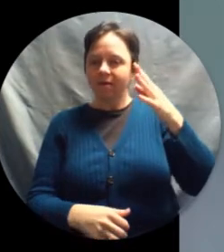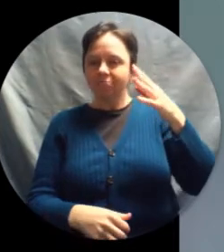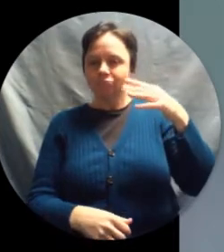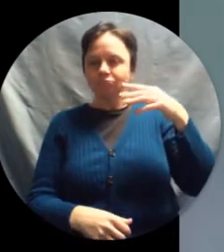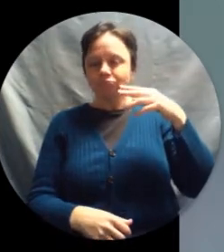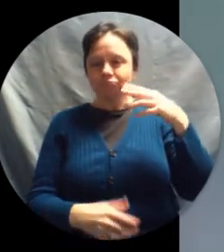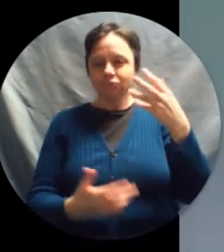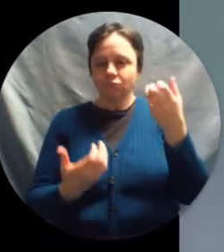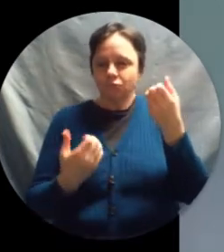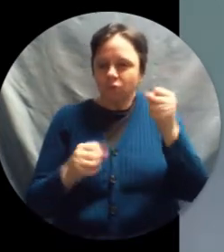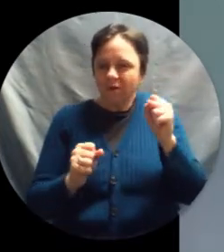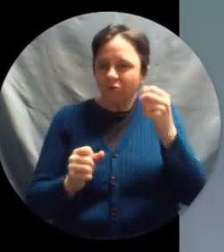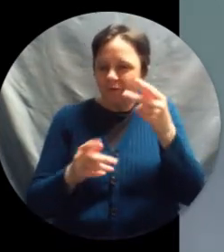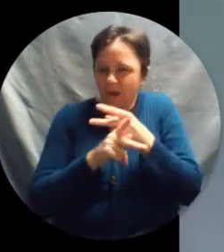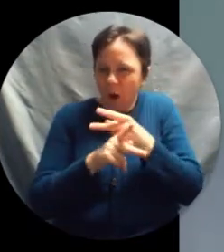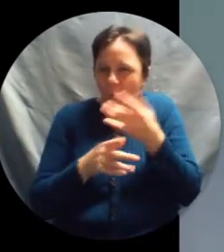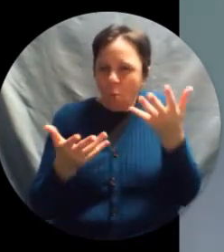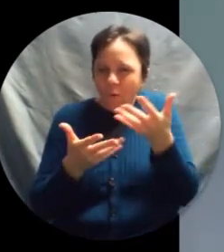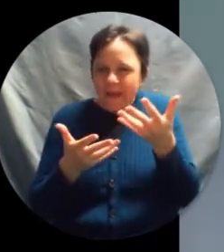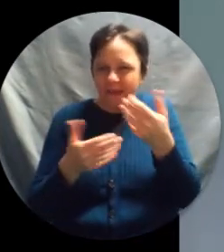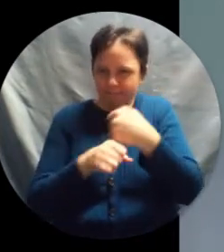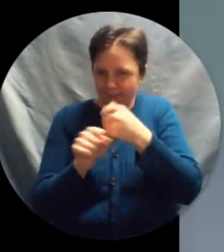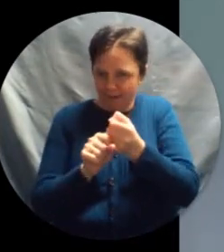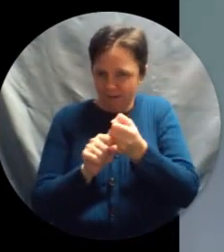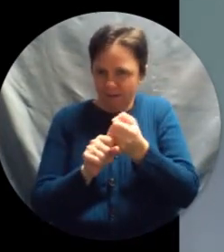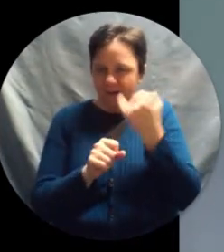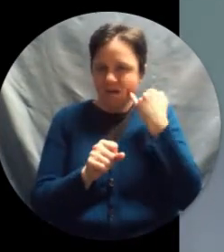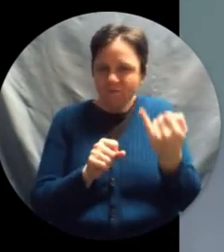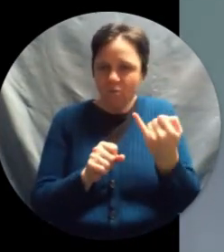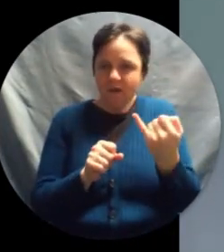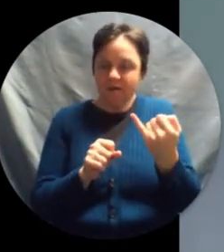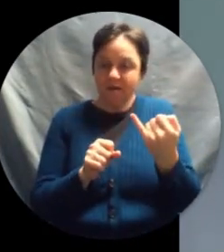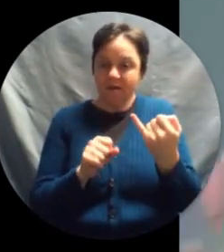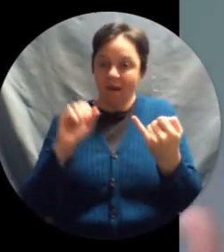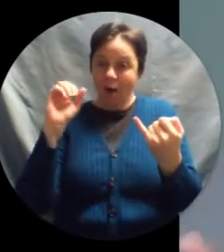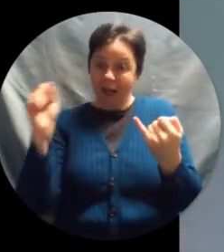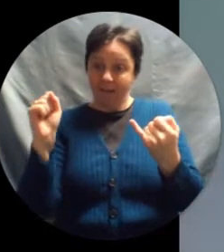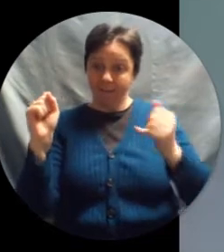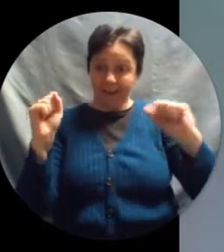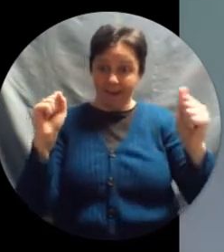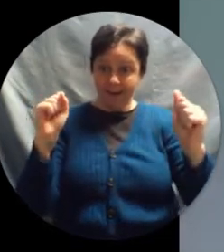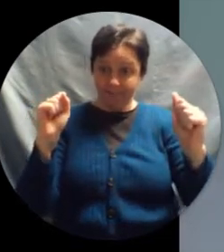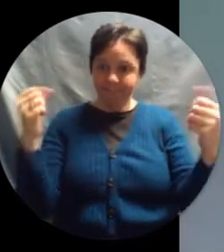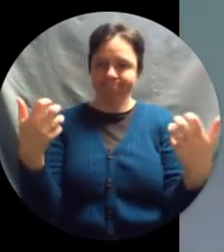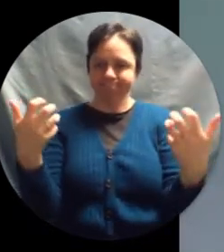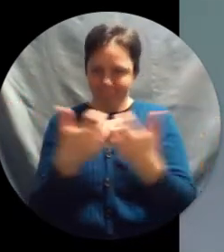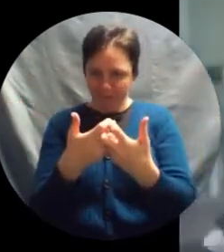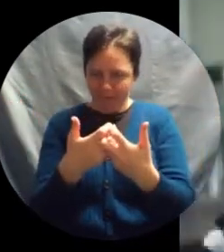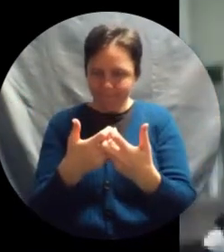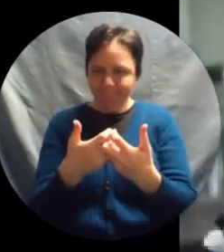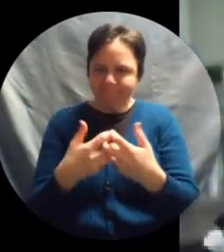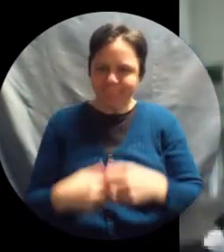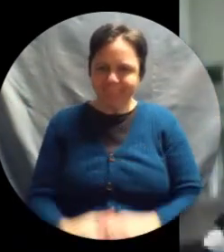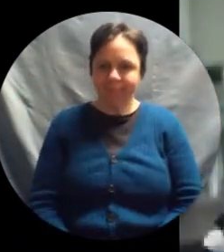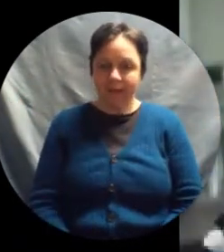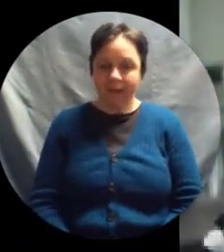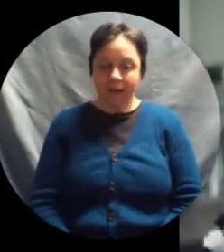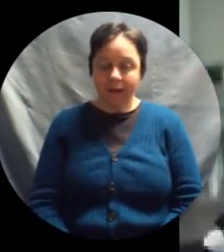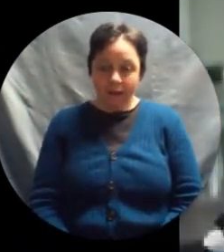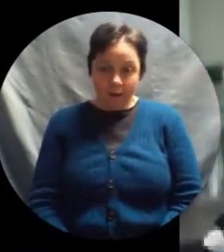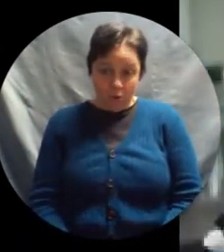put some of those atoms together, and depending on how we combine them and how we allow them or how they combine themselves. So just to